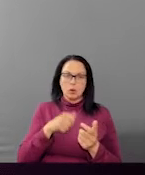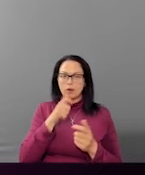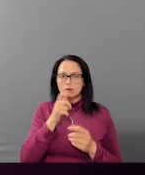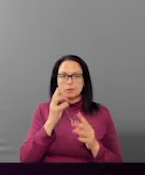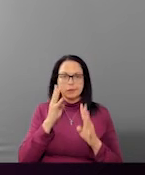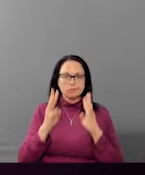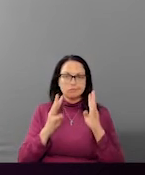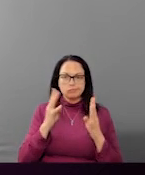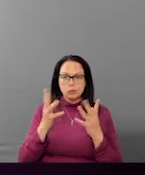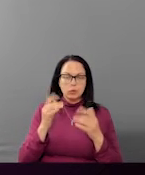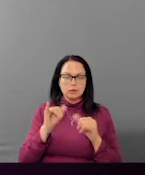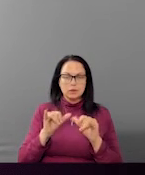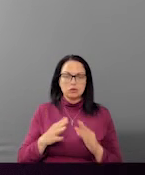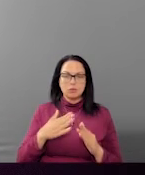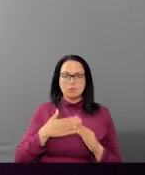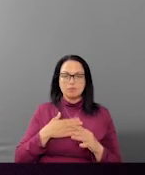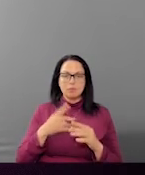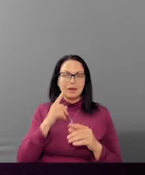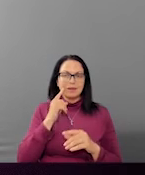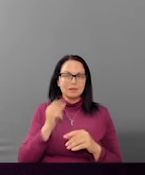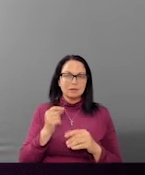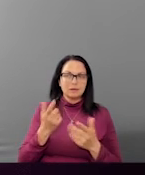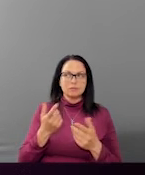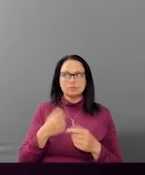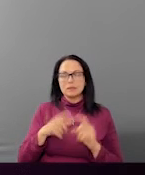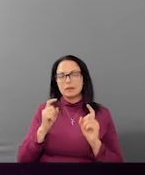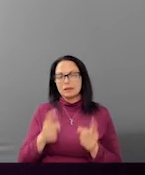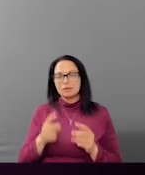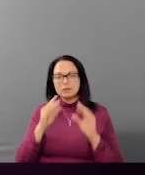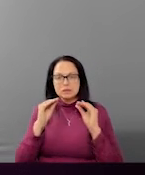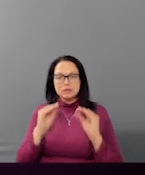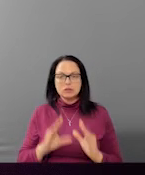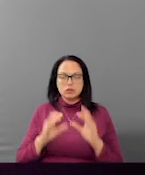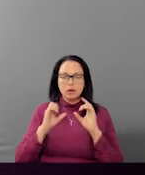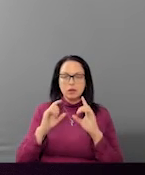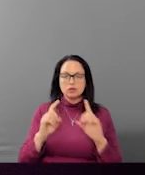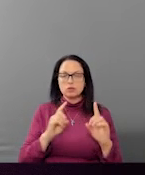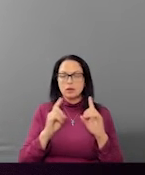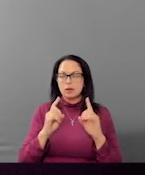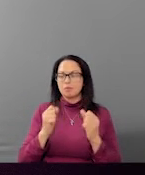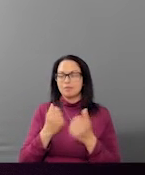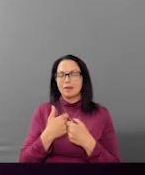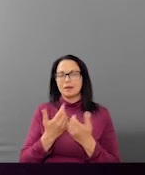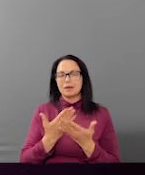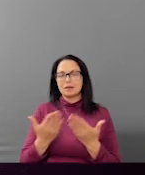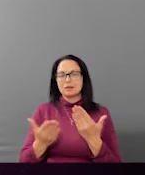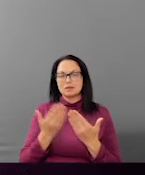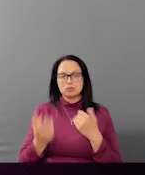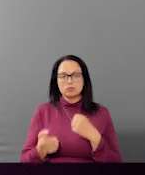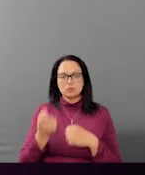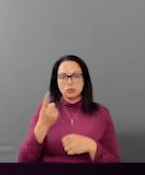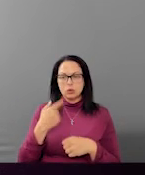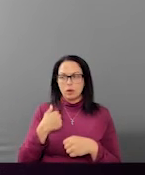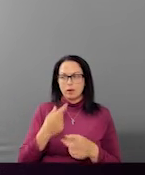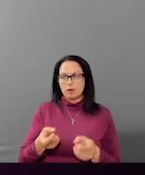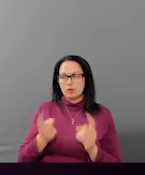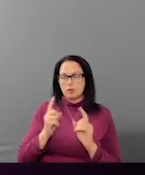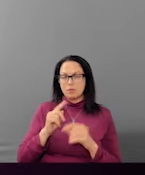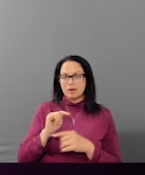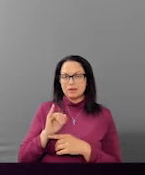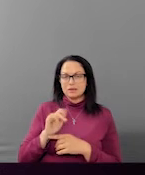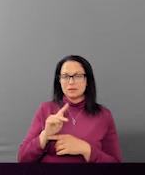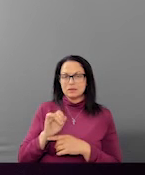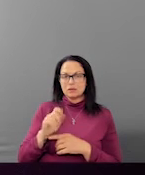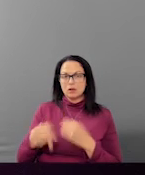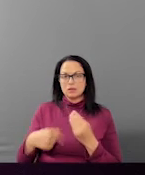your gift. My gift is teaching. My gift is education. My gift is making things easy to understand. So I got a grant for making TikToks about the graph. That eventually turned